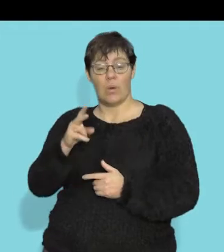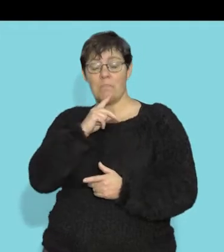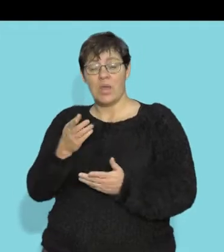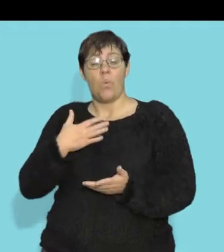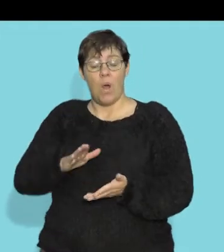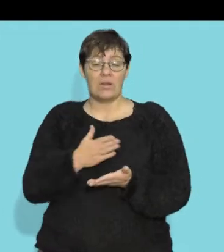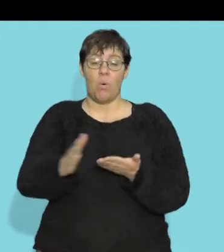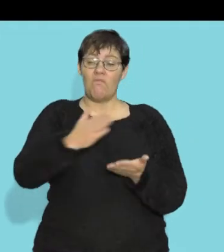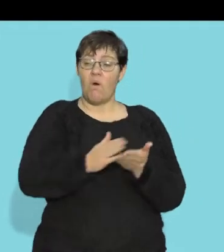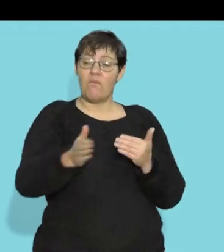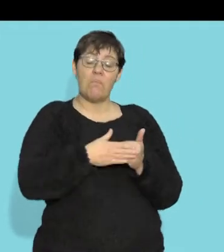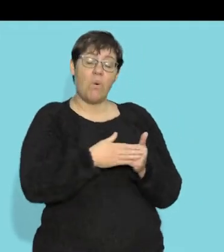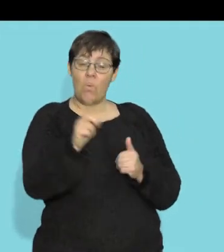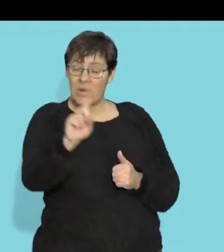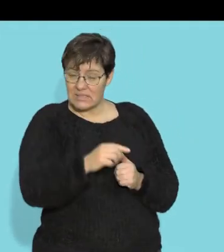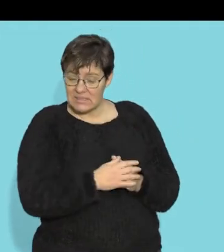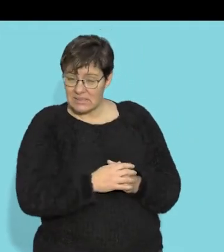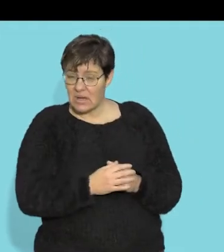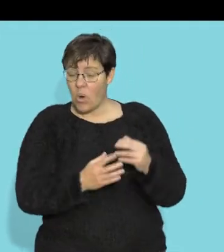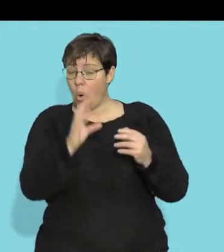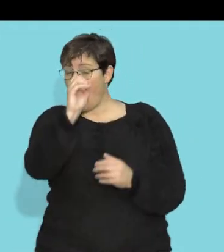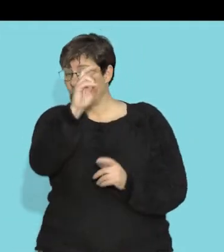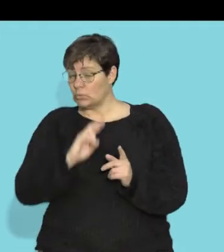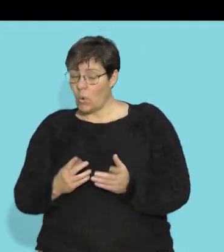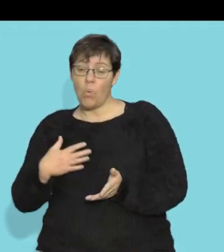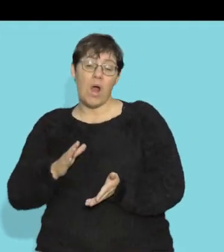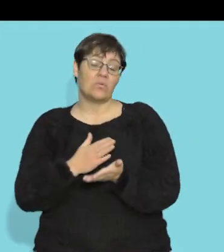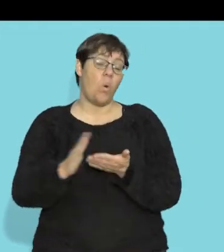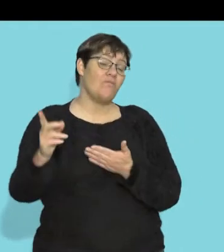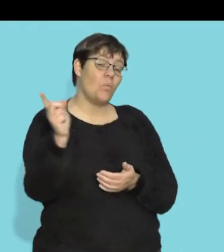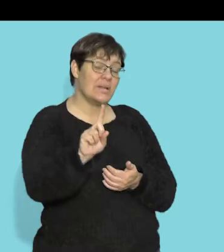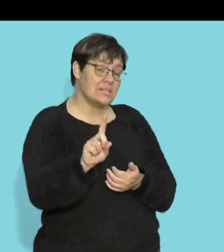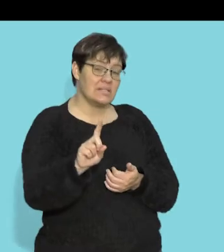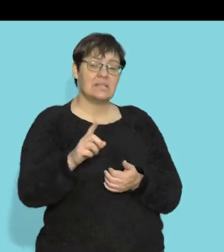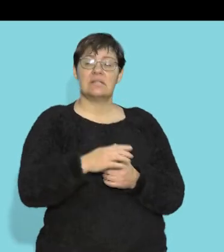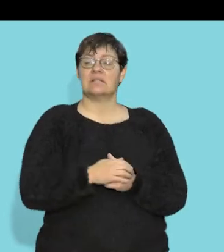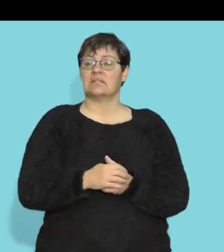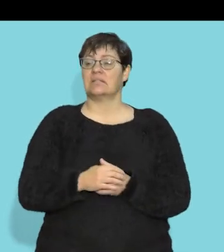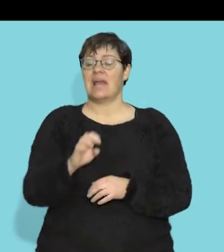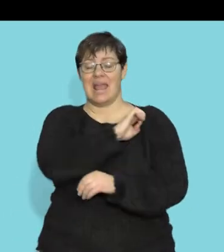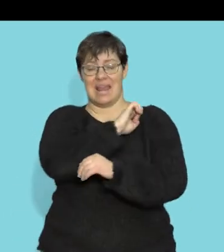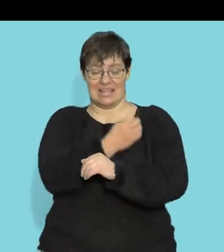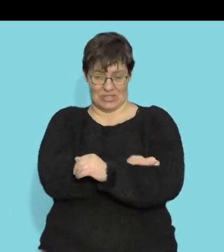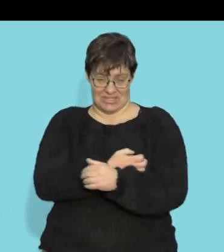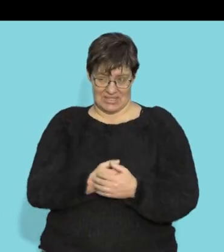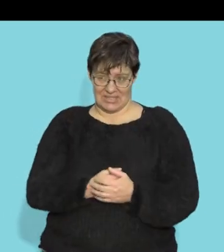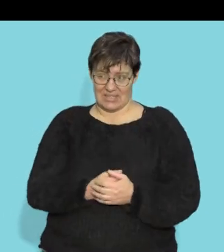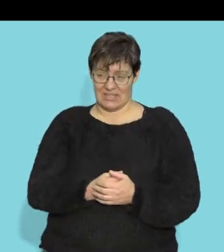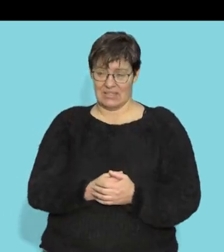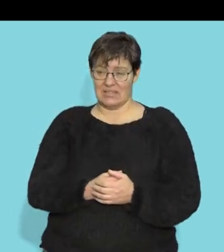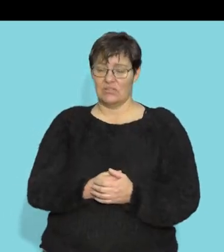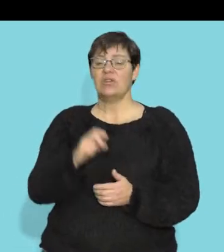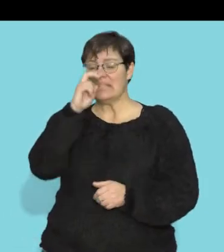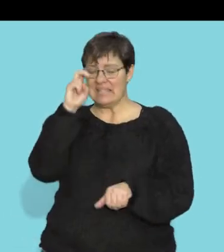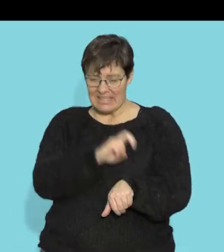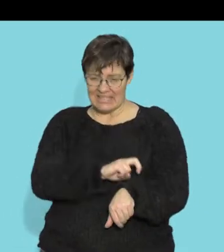what? What is the process where we take in oxygen? What do we want to release? We want to release energy, all right? That is